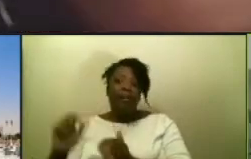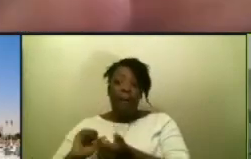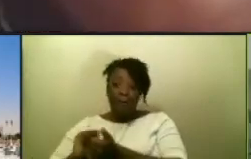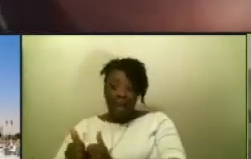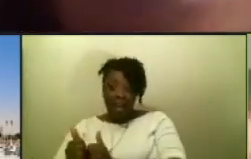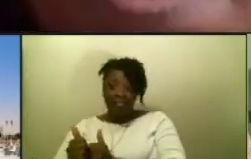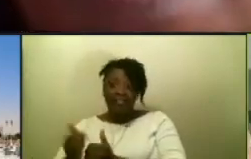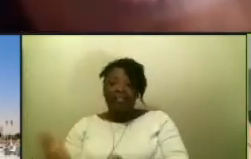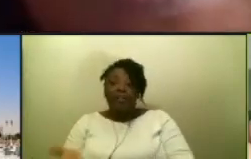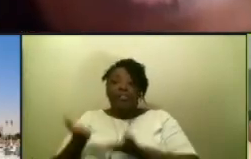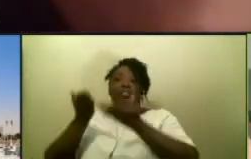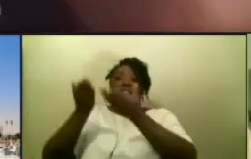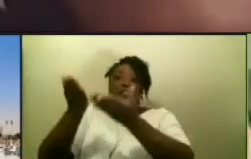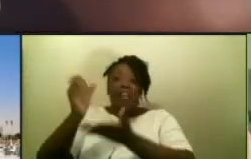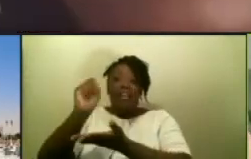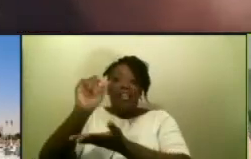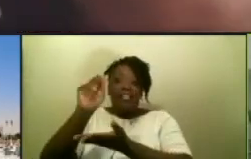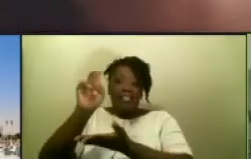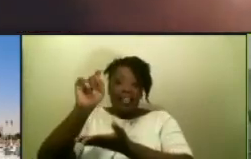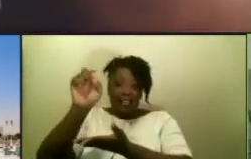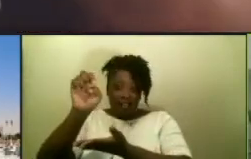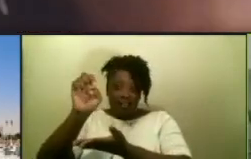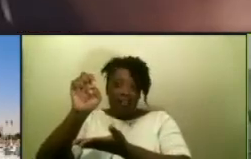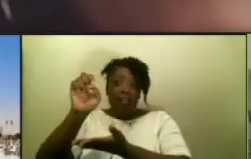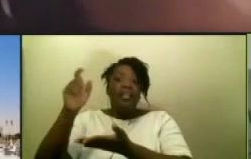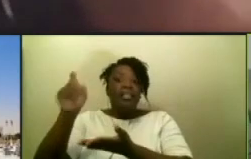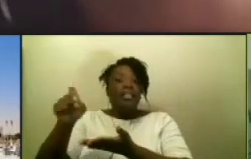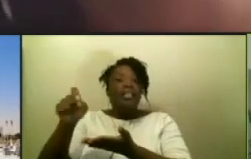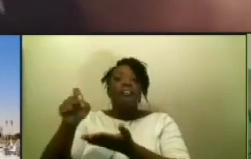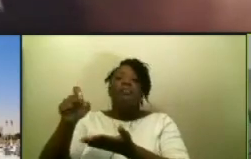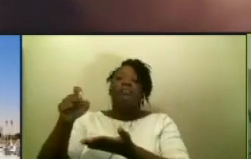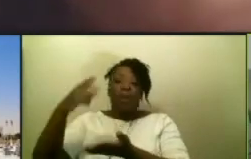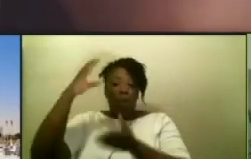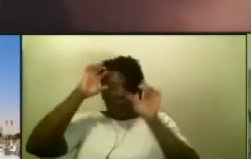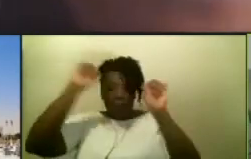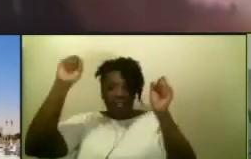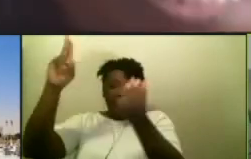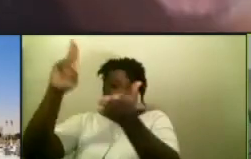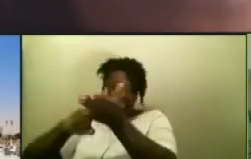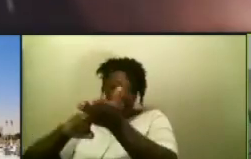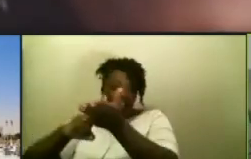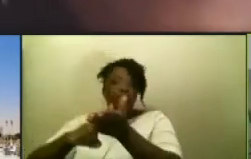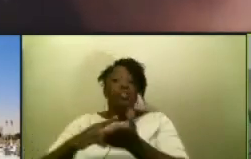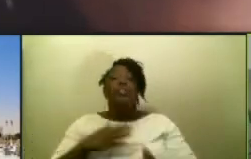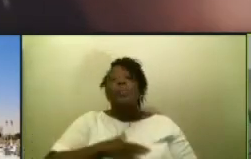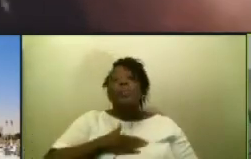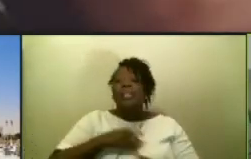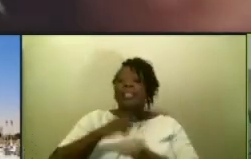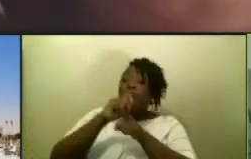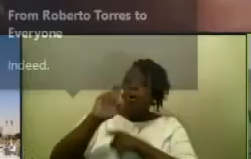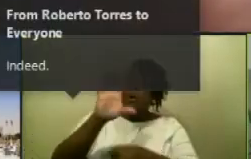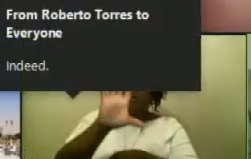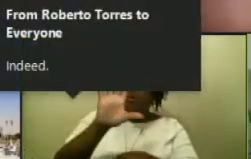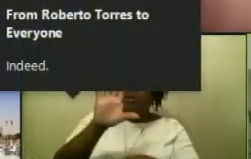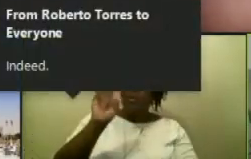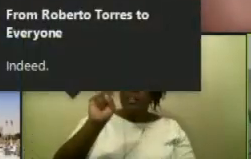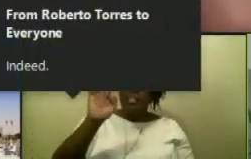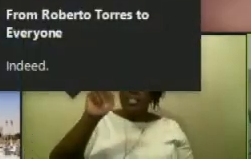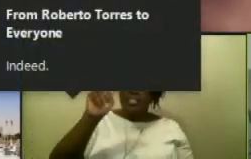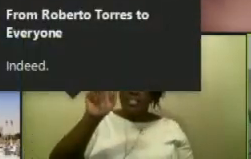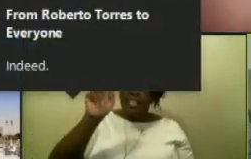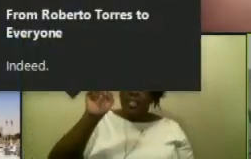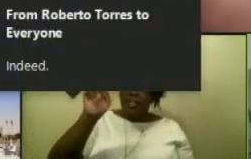Senate, it still needs to be signed by the president. But what we're asking people to do is call your senators and tell them, you know, we want